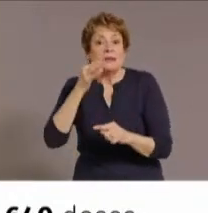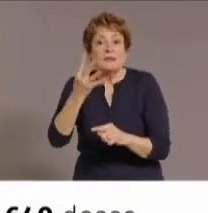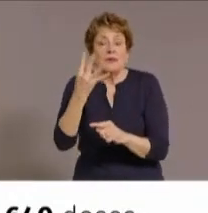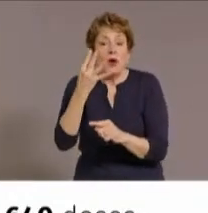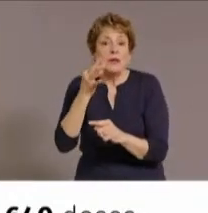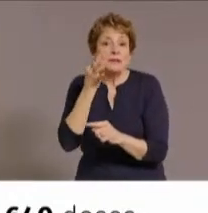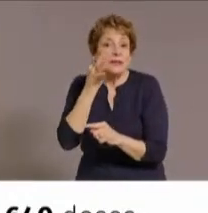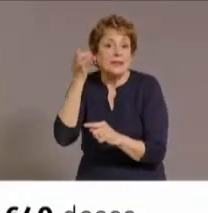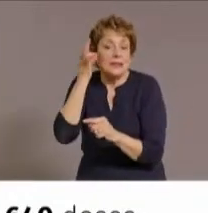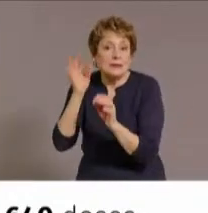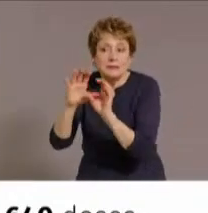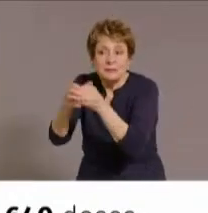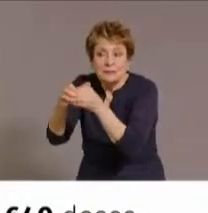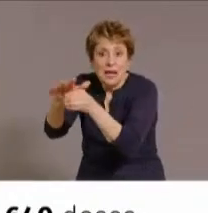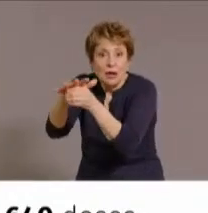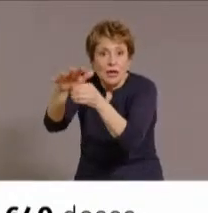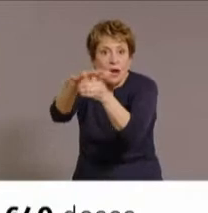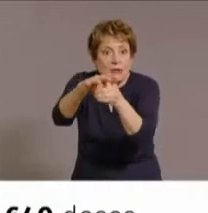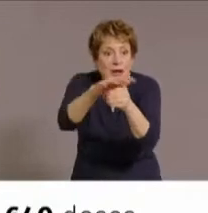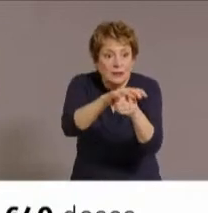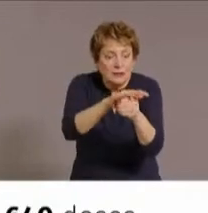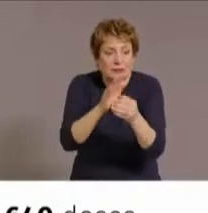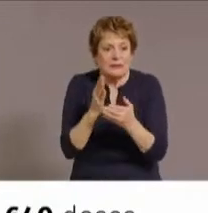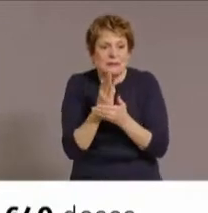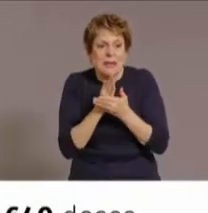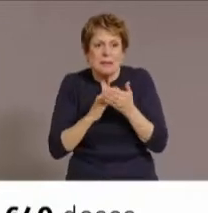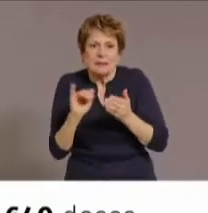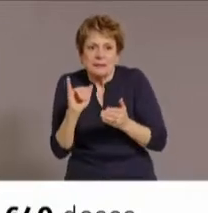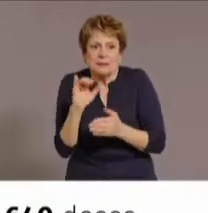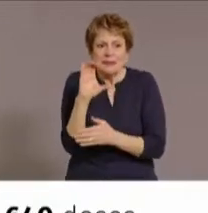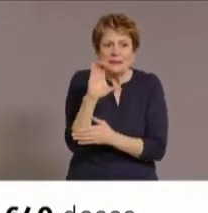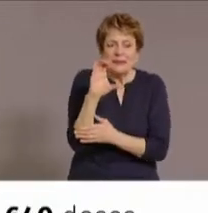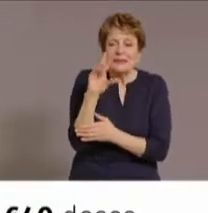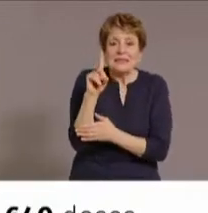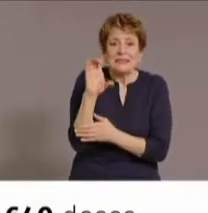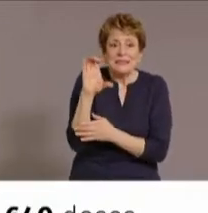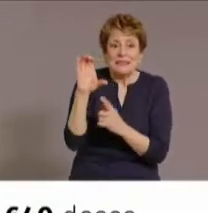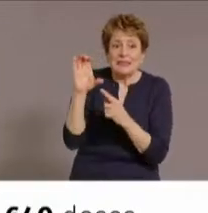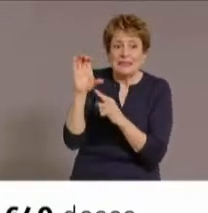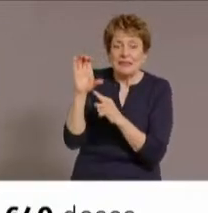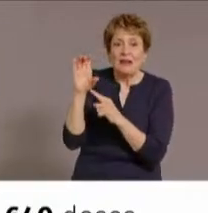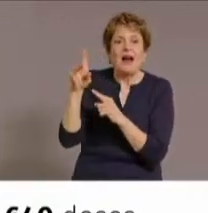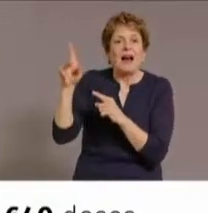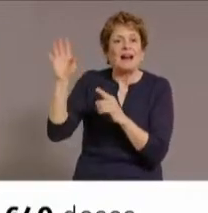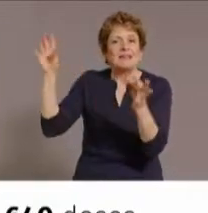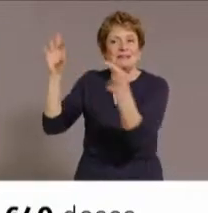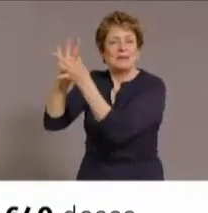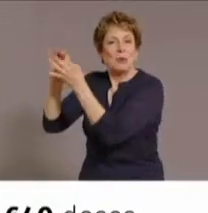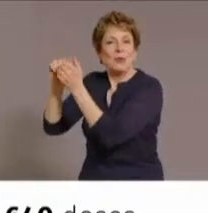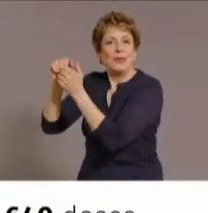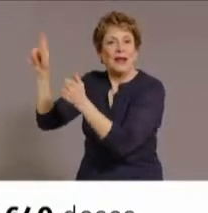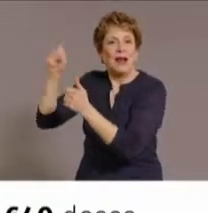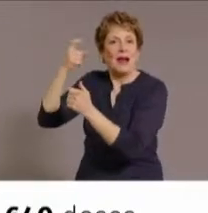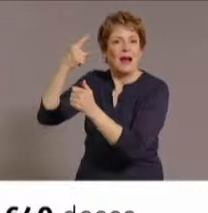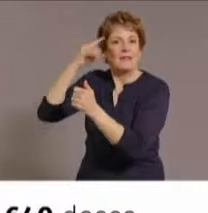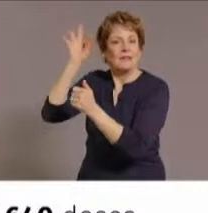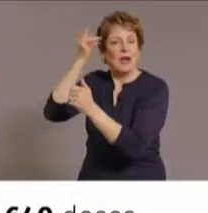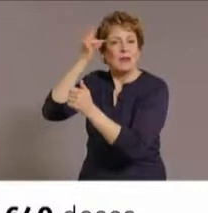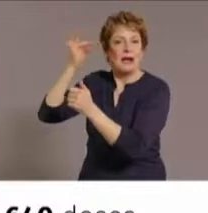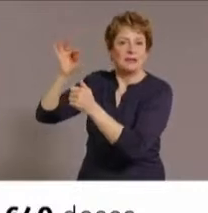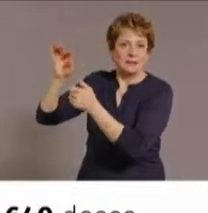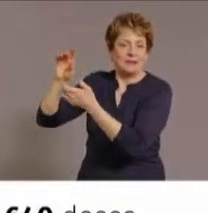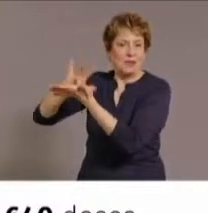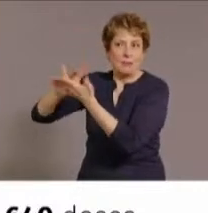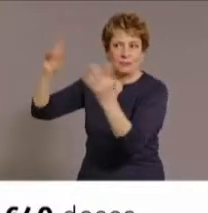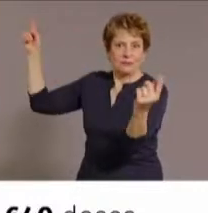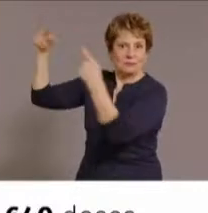to the CDC Long-term Care Pharmacy Program. And so you can see this coming week, in May. This